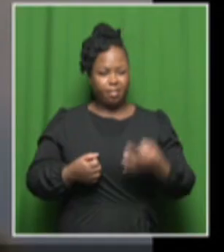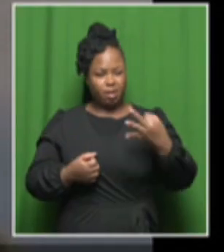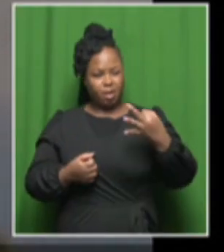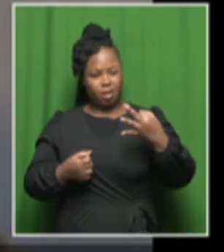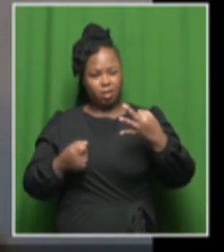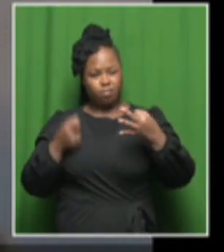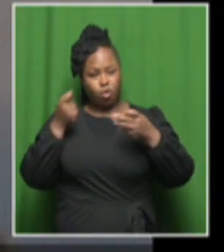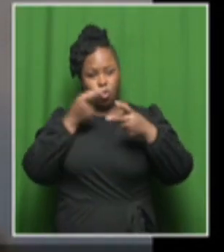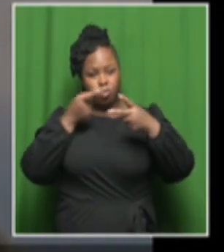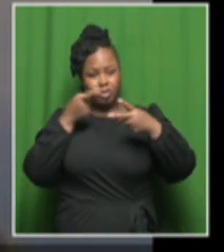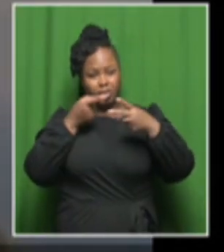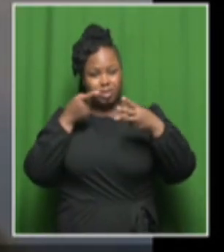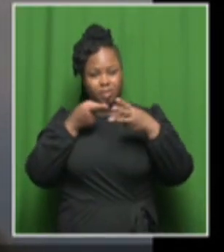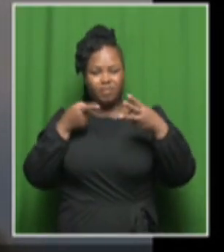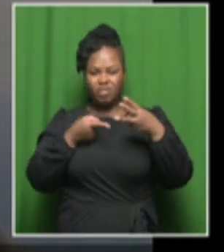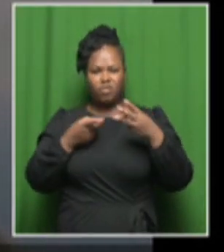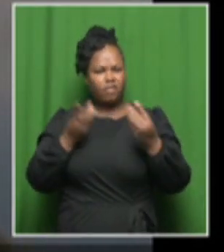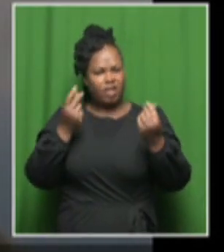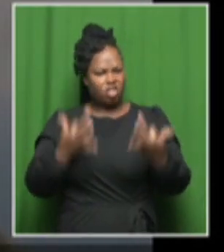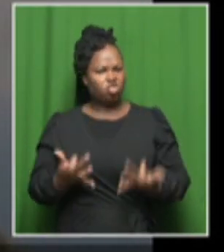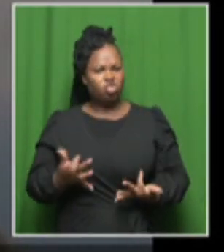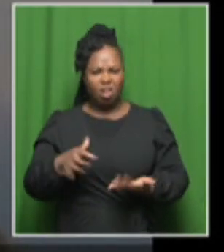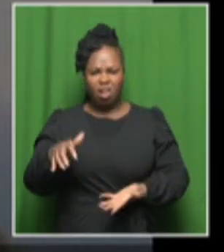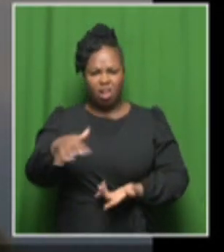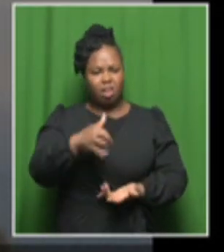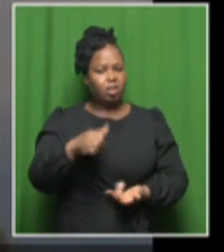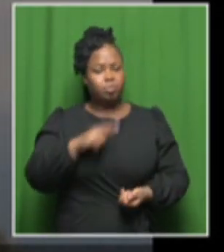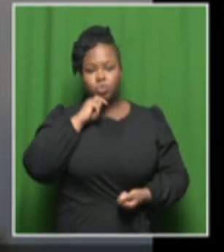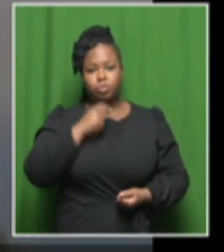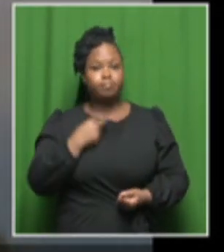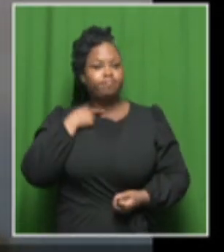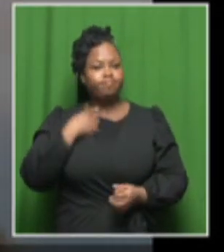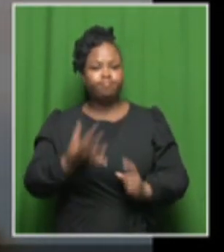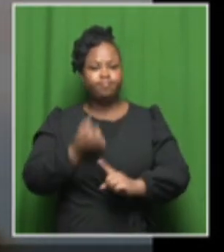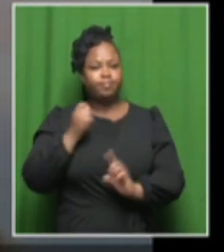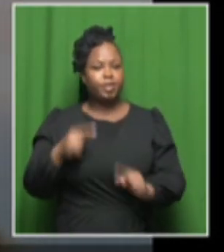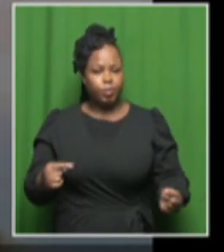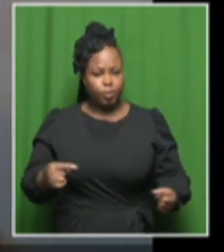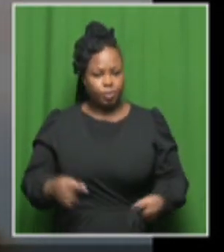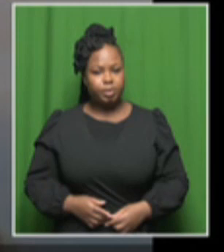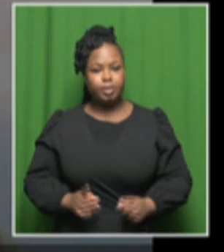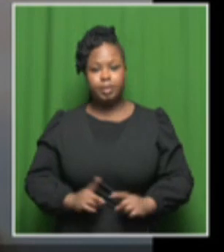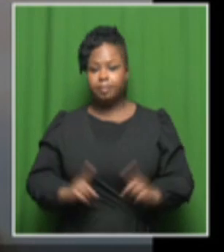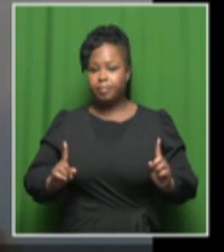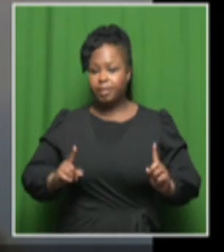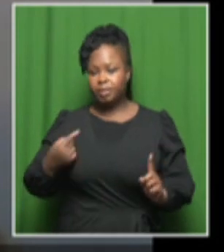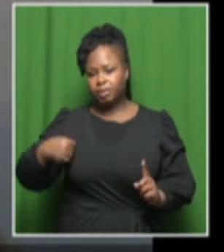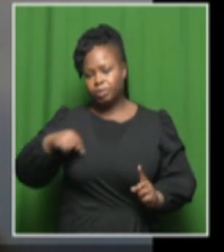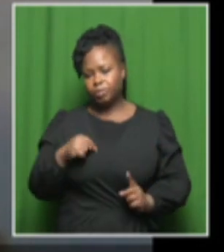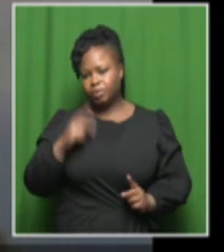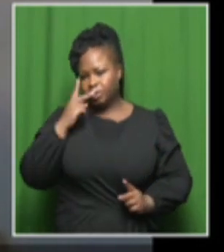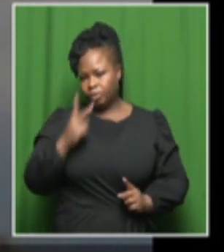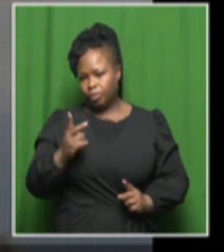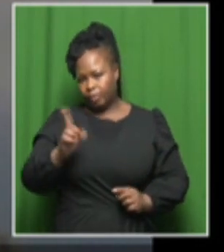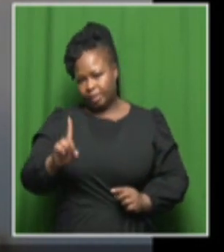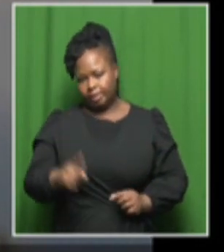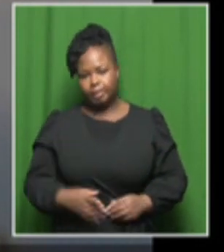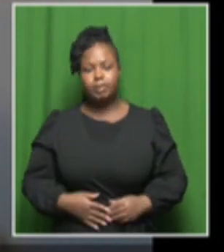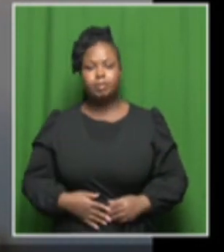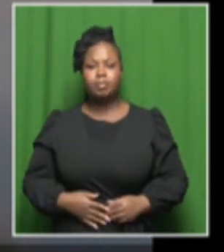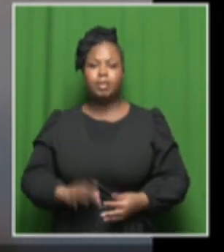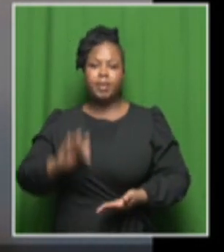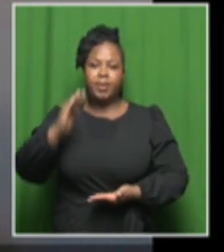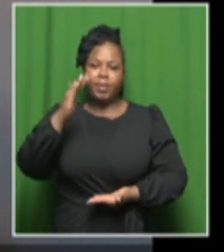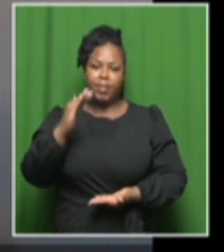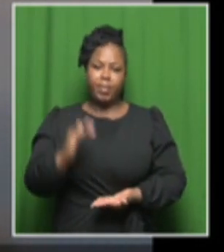fiscal consolidation would have not been significantly met. But what we did see instead was a